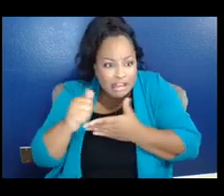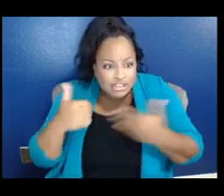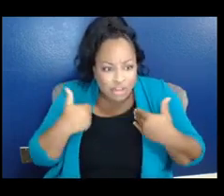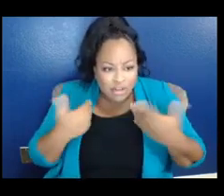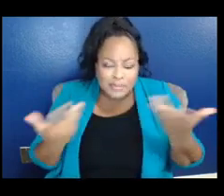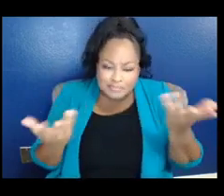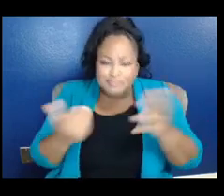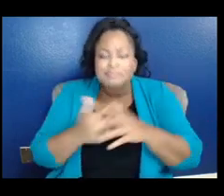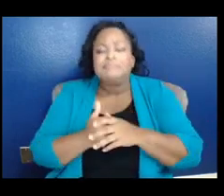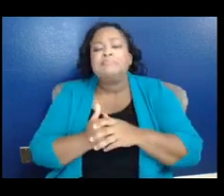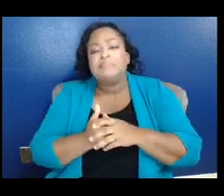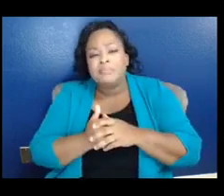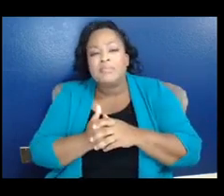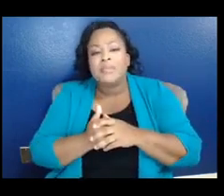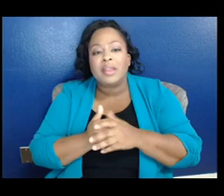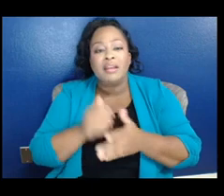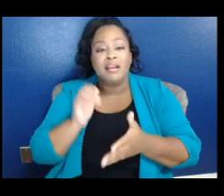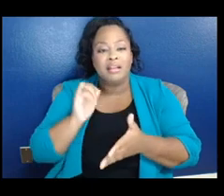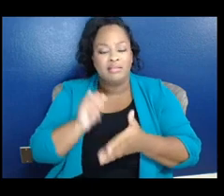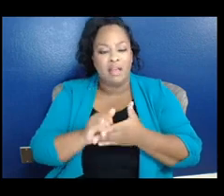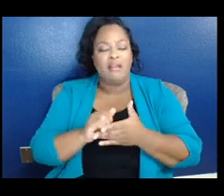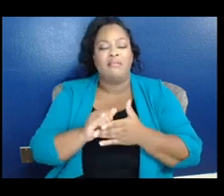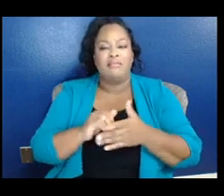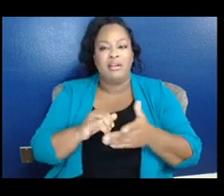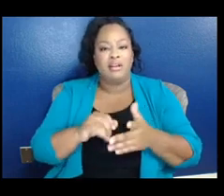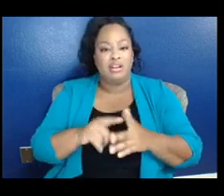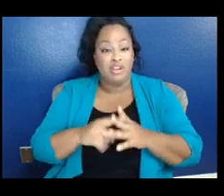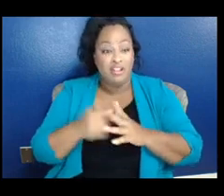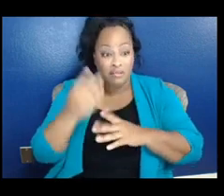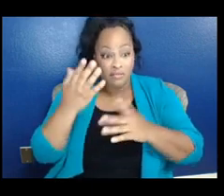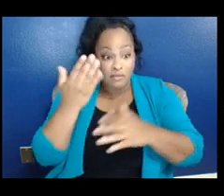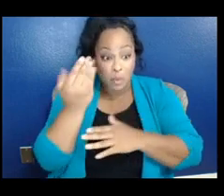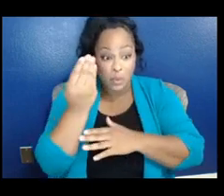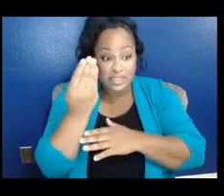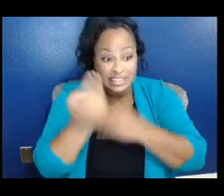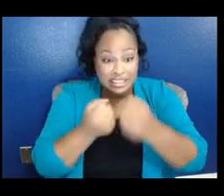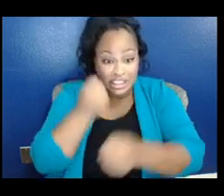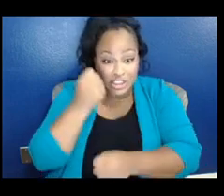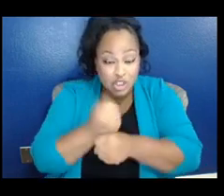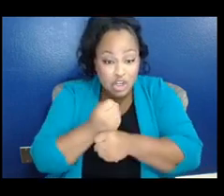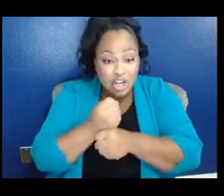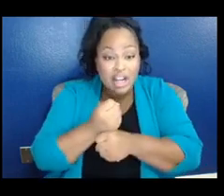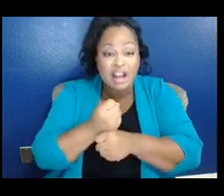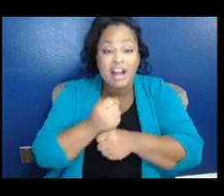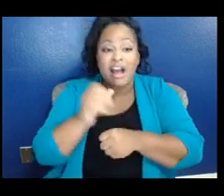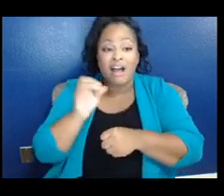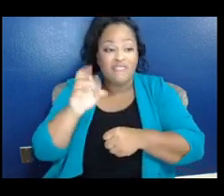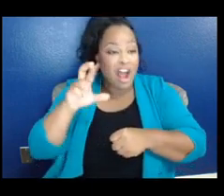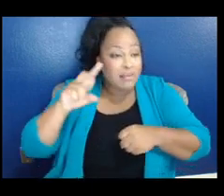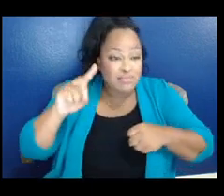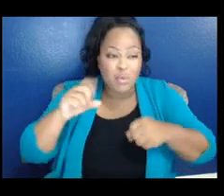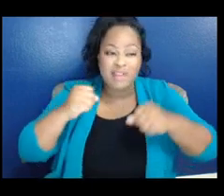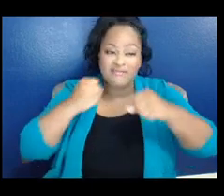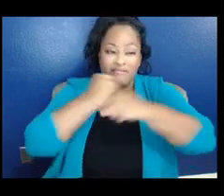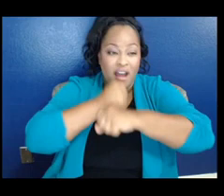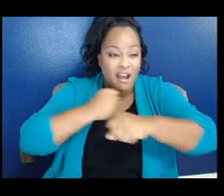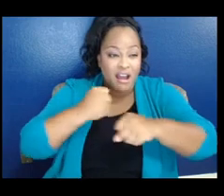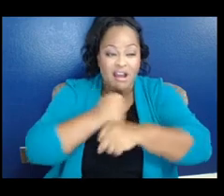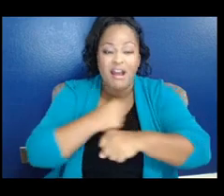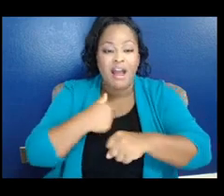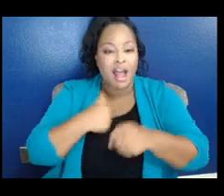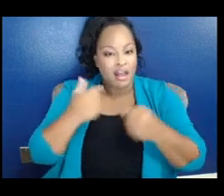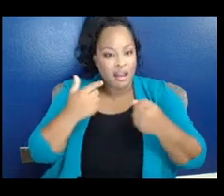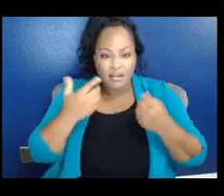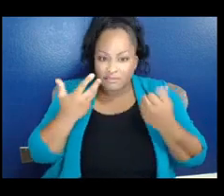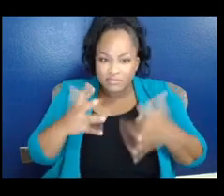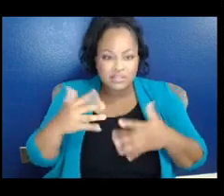cancer. And so that just sparked 14 years of a fibroid fight. I've